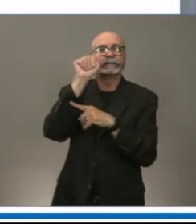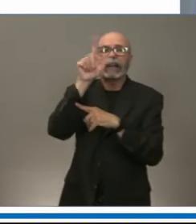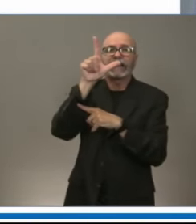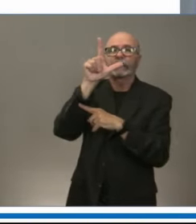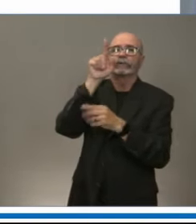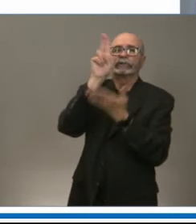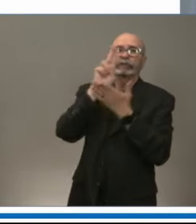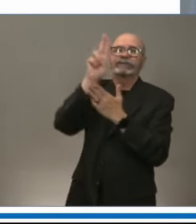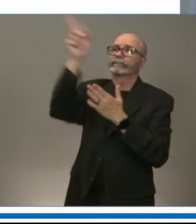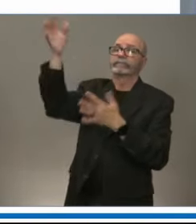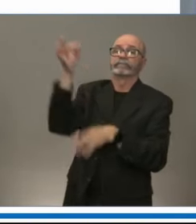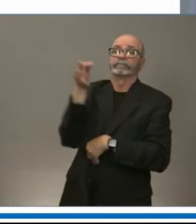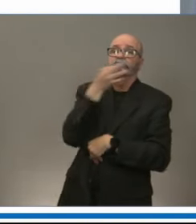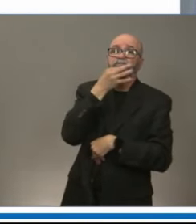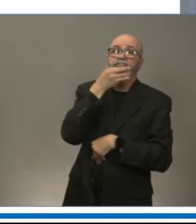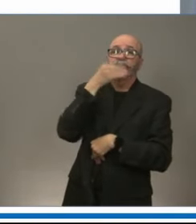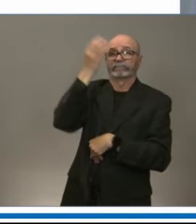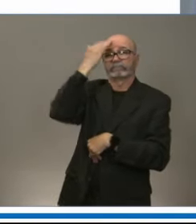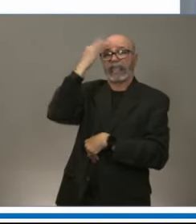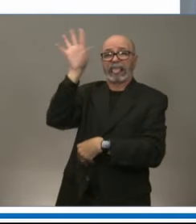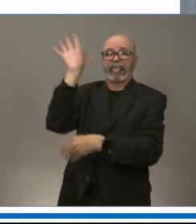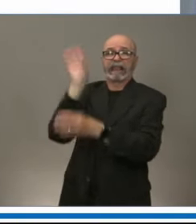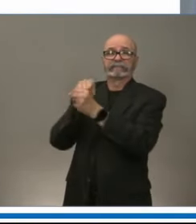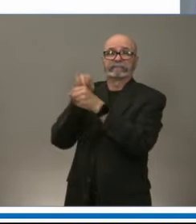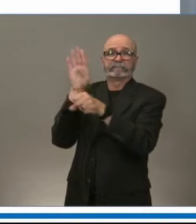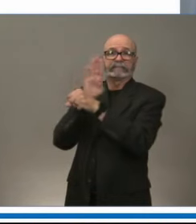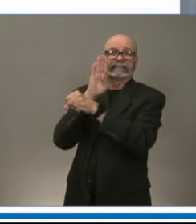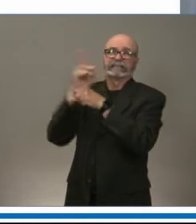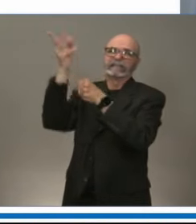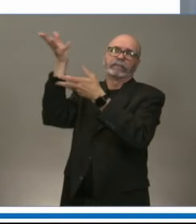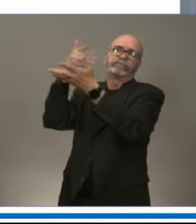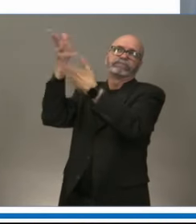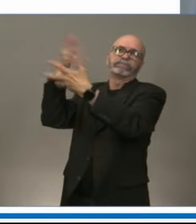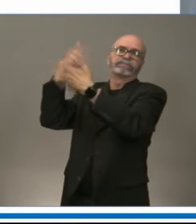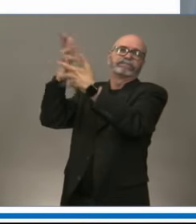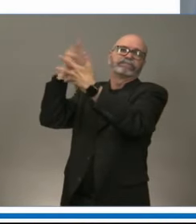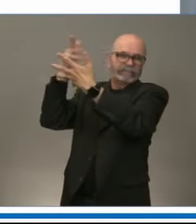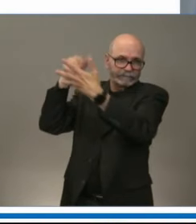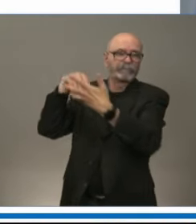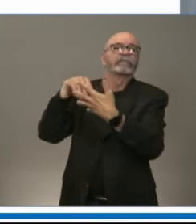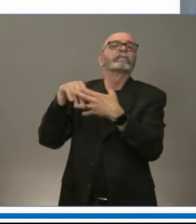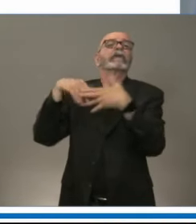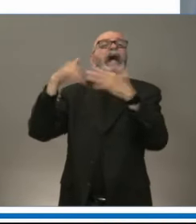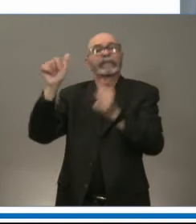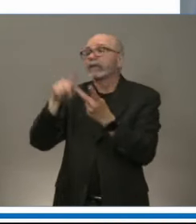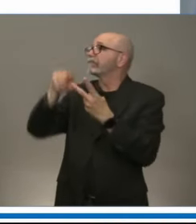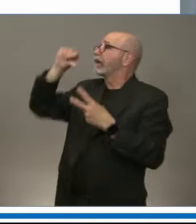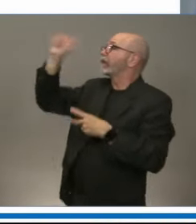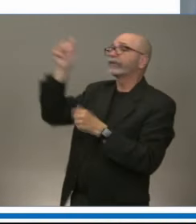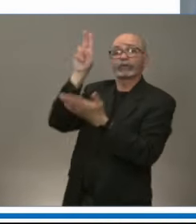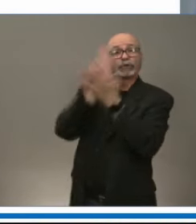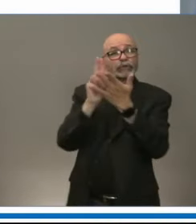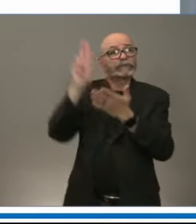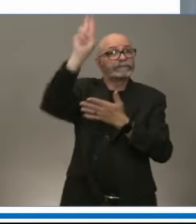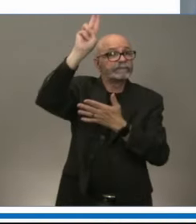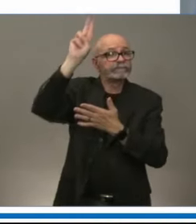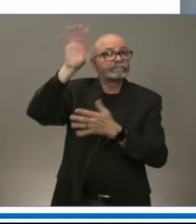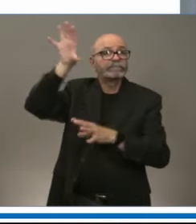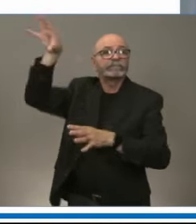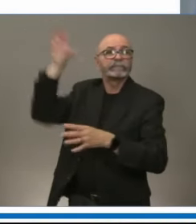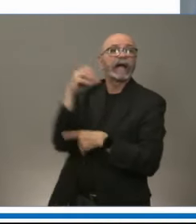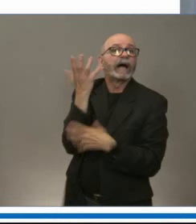faculty that have been working with us. We're reaching out to our sister universities with students, whether it's St. Mary's or